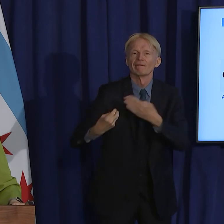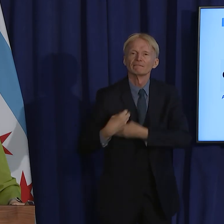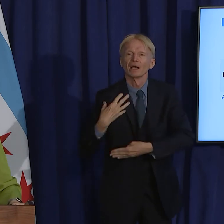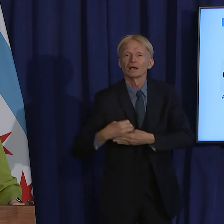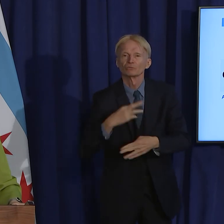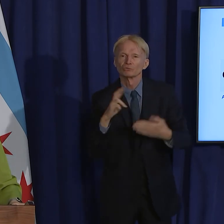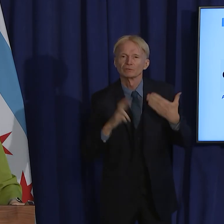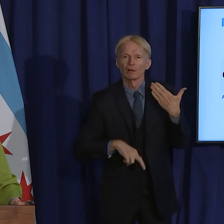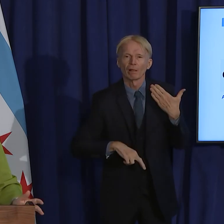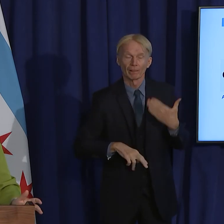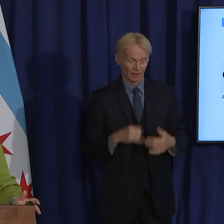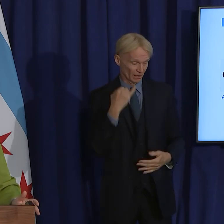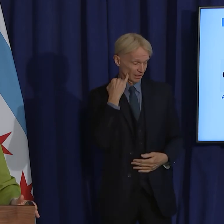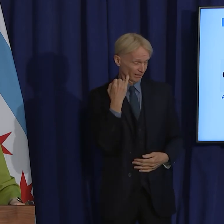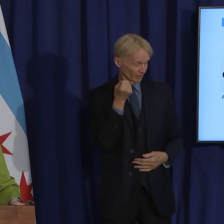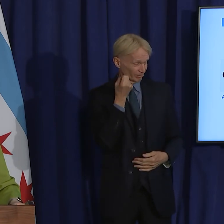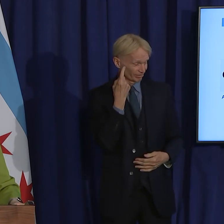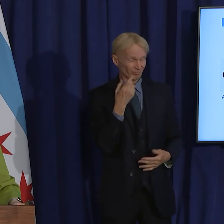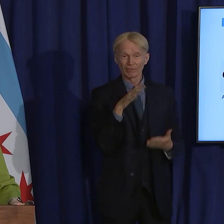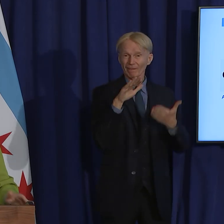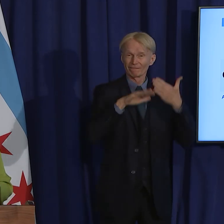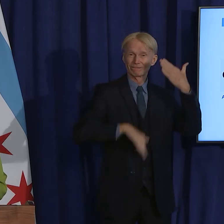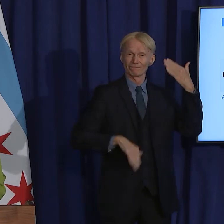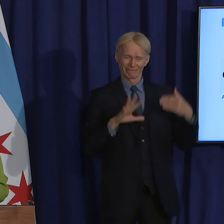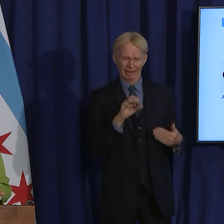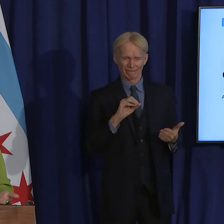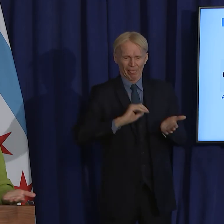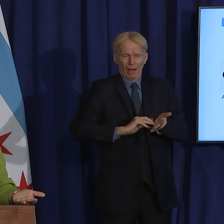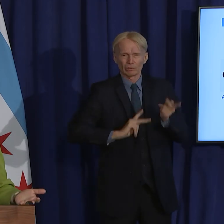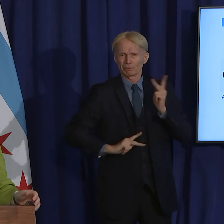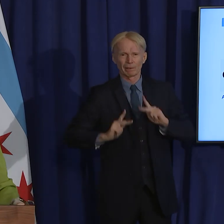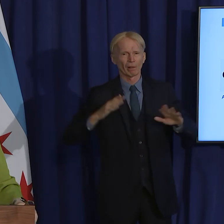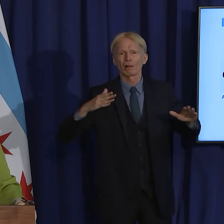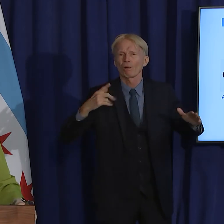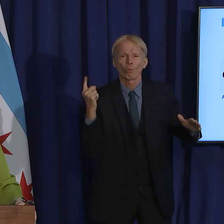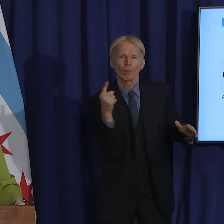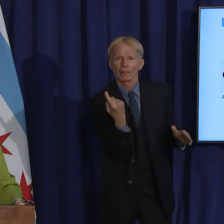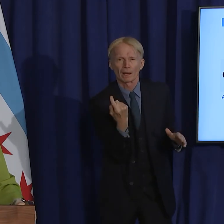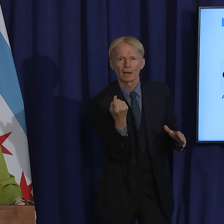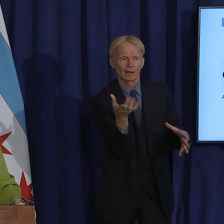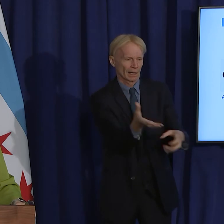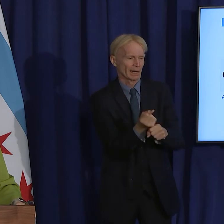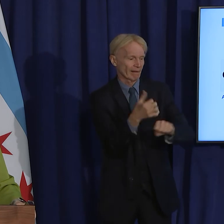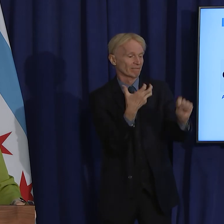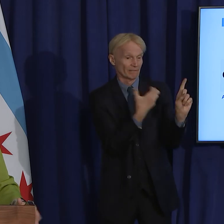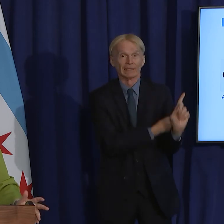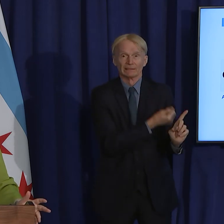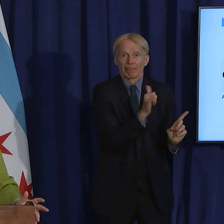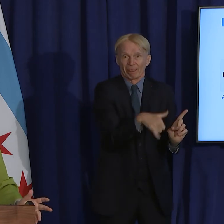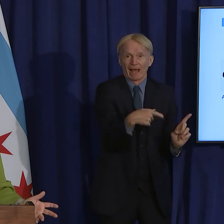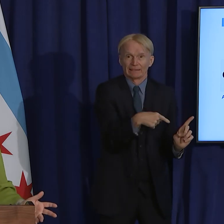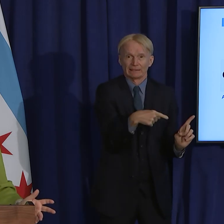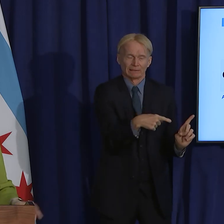than 50,000 people having gotten the J&J vaccine, and at this point, the rate of this severe side effect that we're seeing is about 1 in a million,